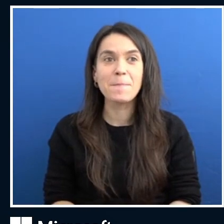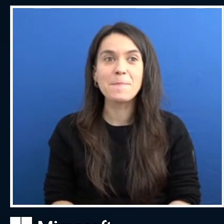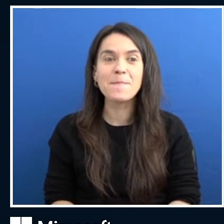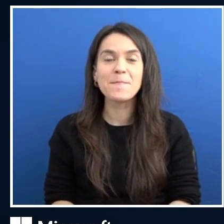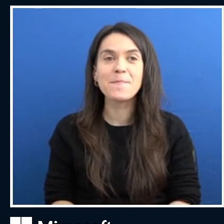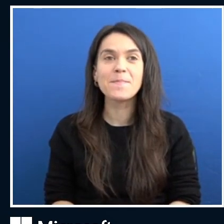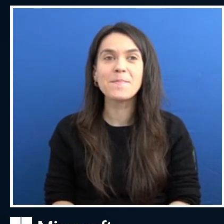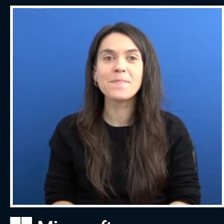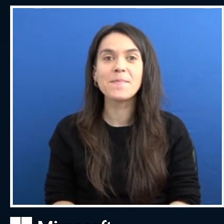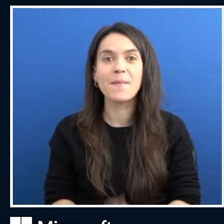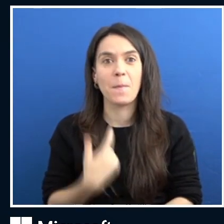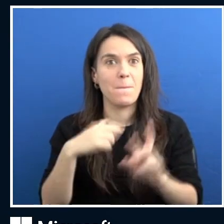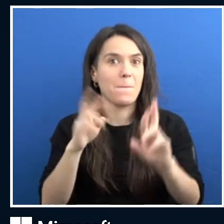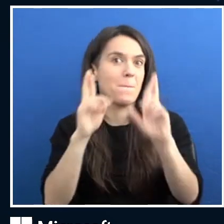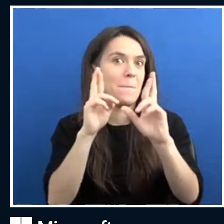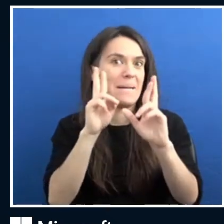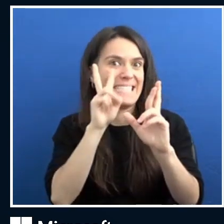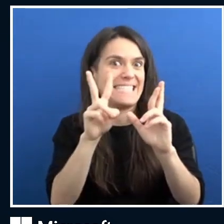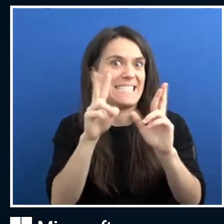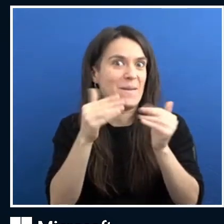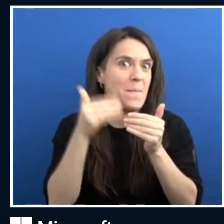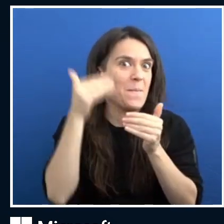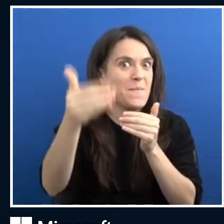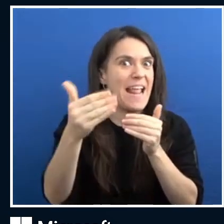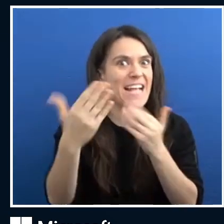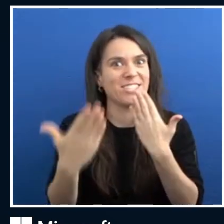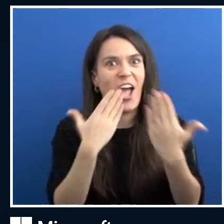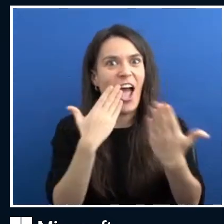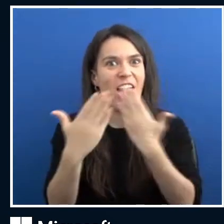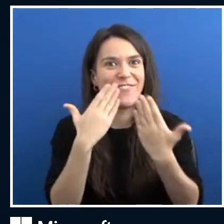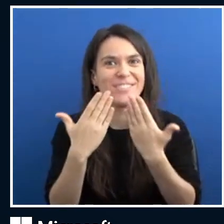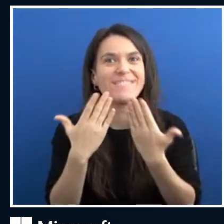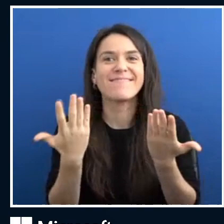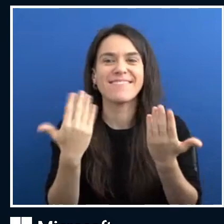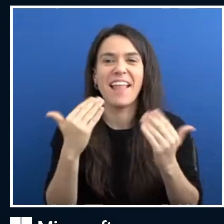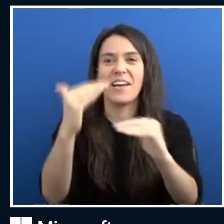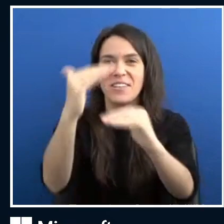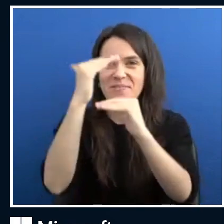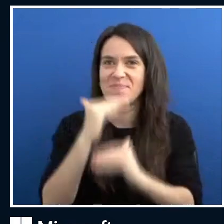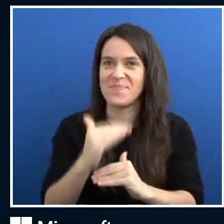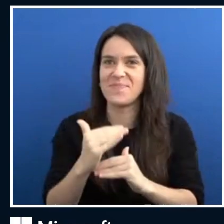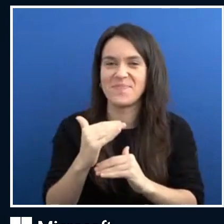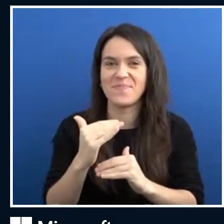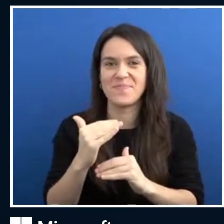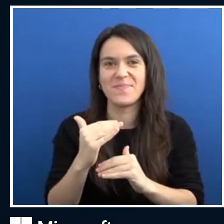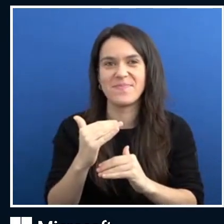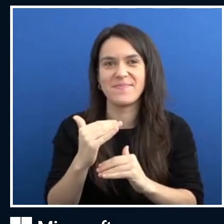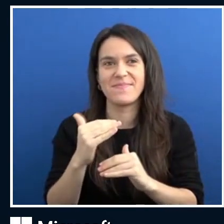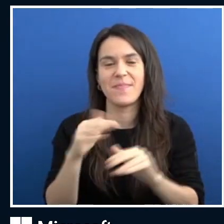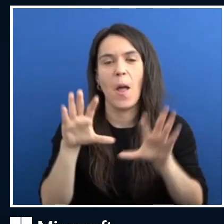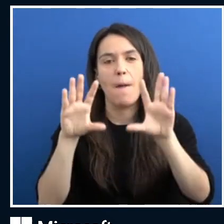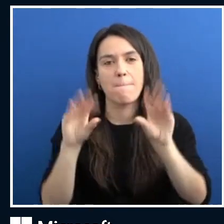We hope to see you again in our next conference. And now let's play a short commercial before our next talk.